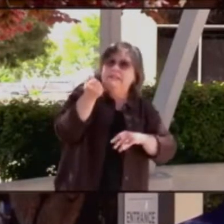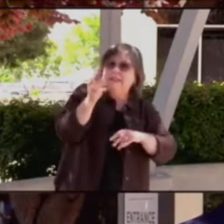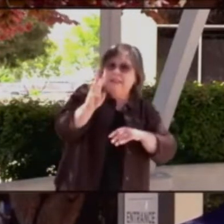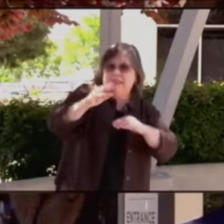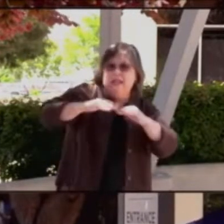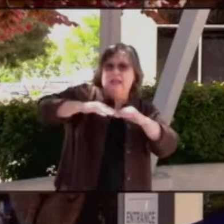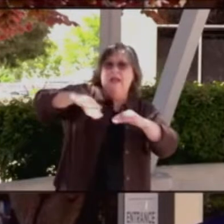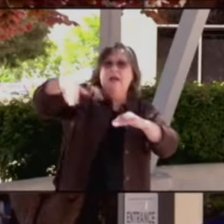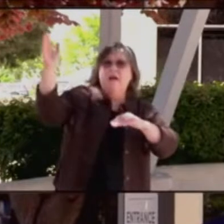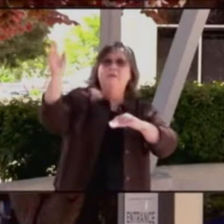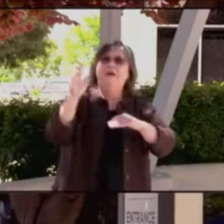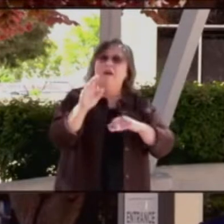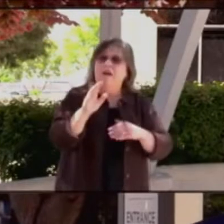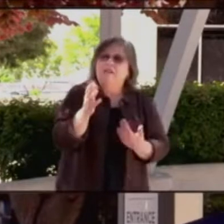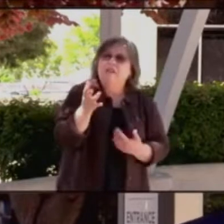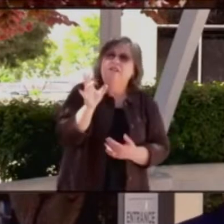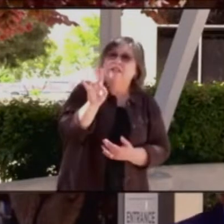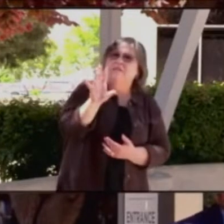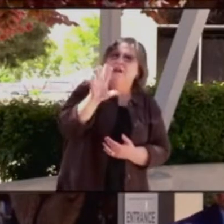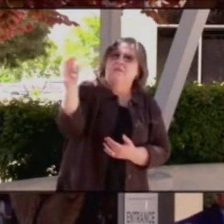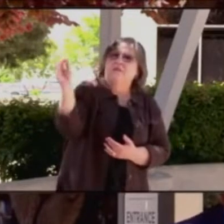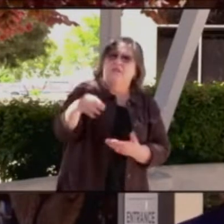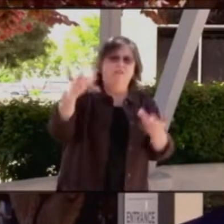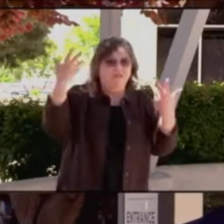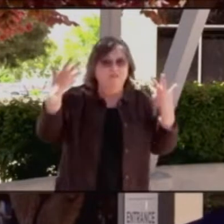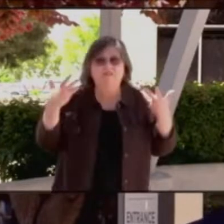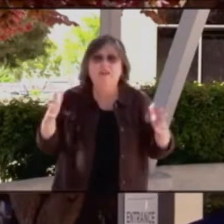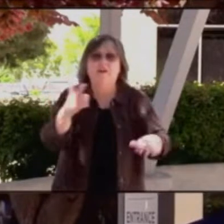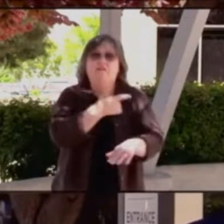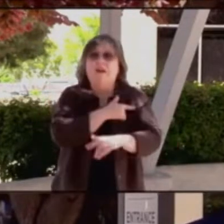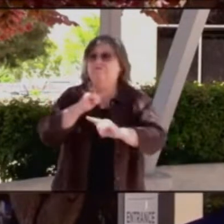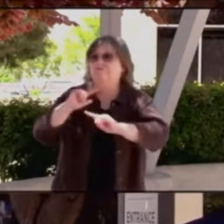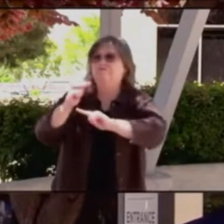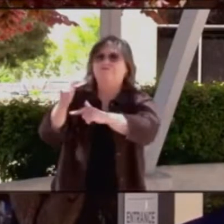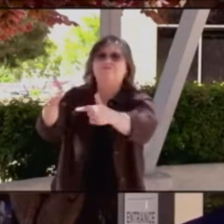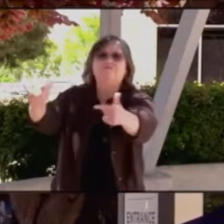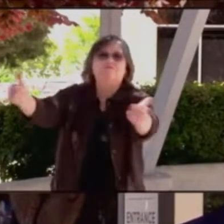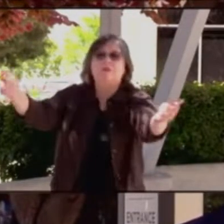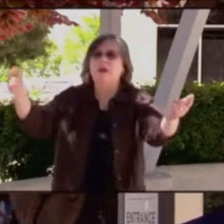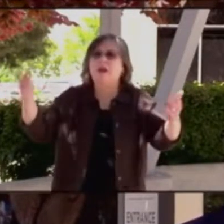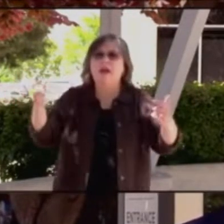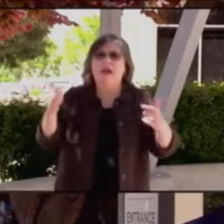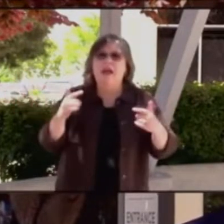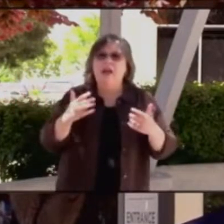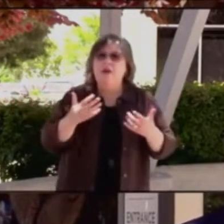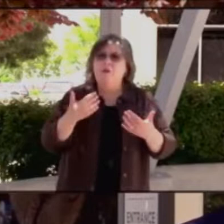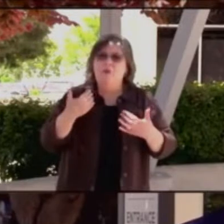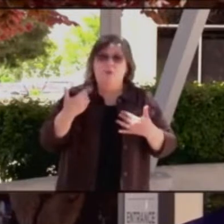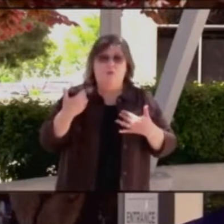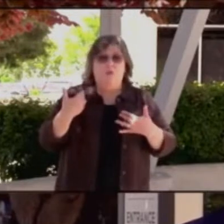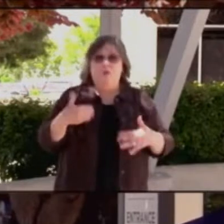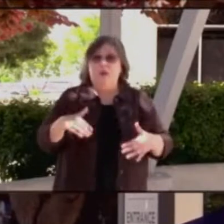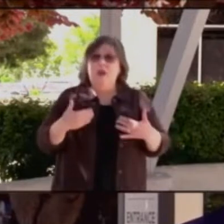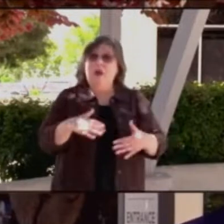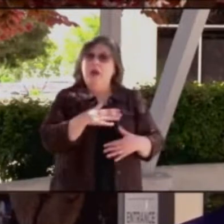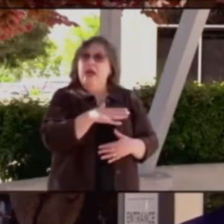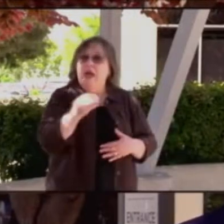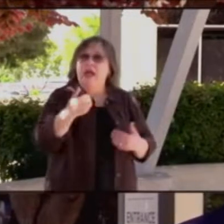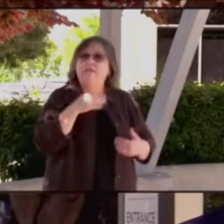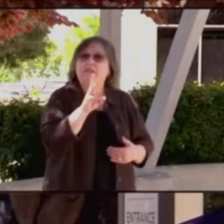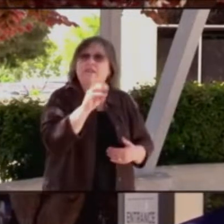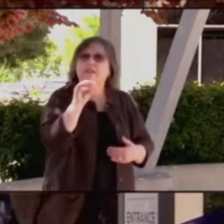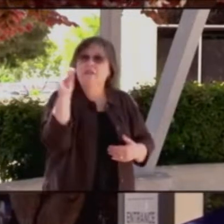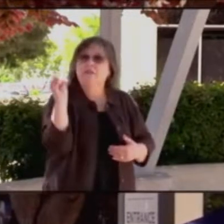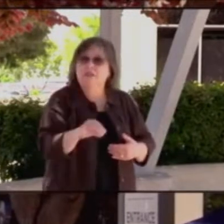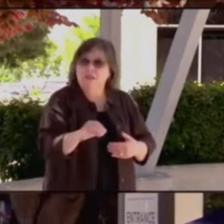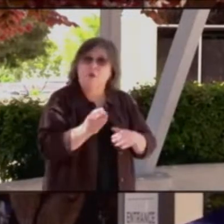fully vaccinated, fully protected against COVID. So this is really fantastic, and we're in this safe